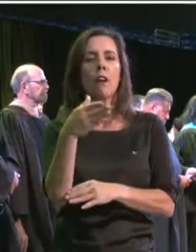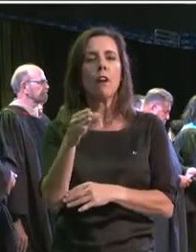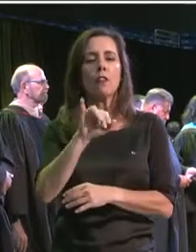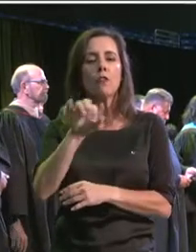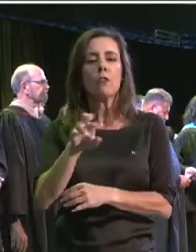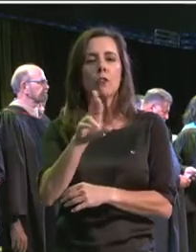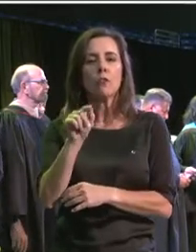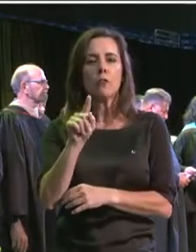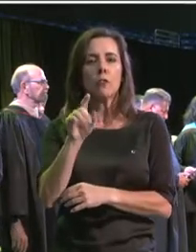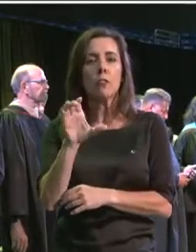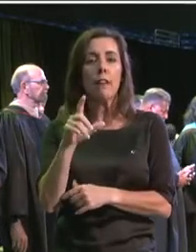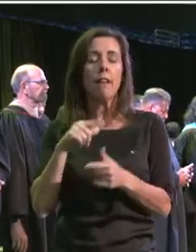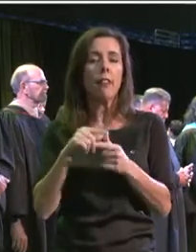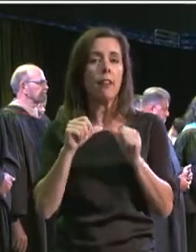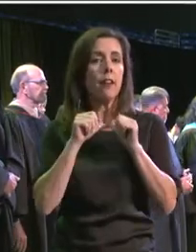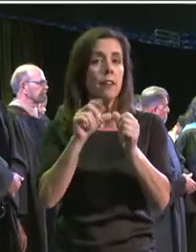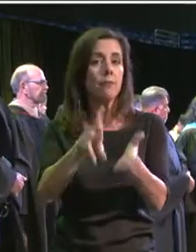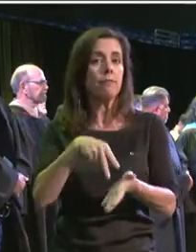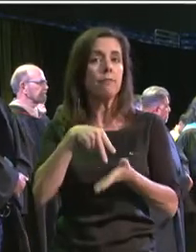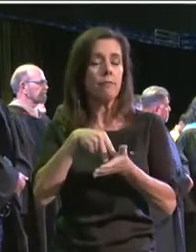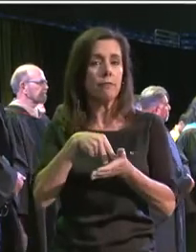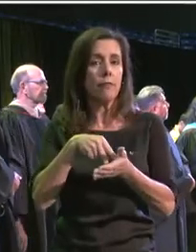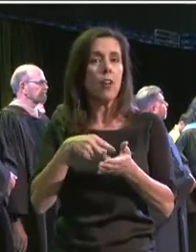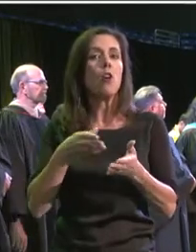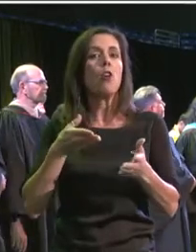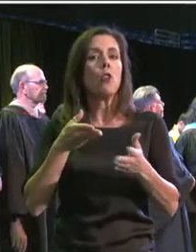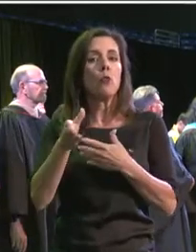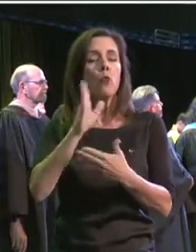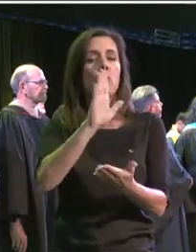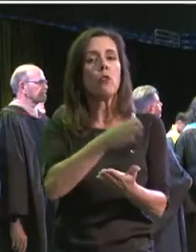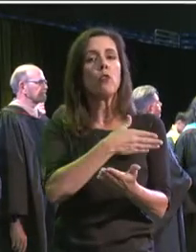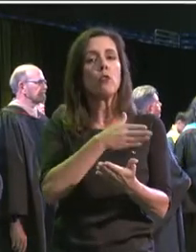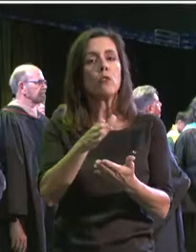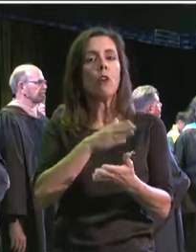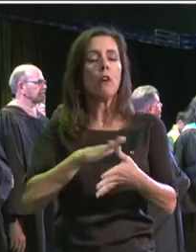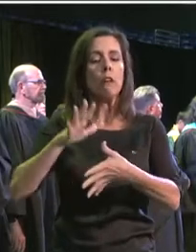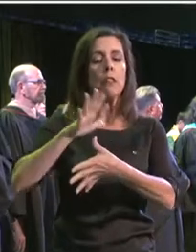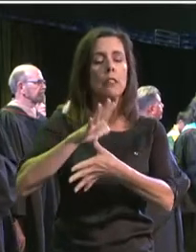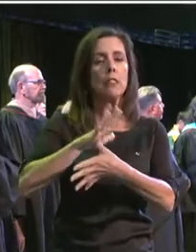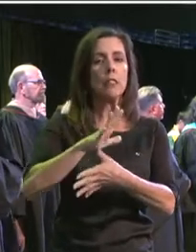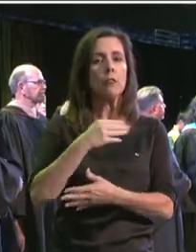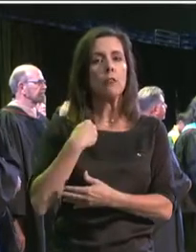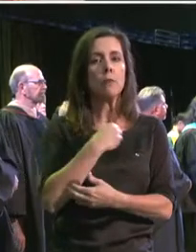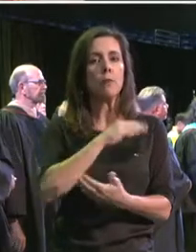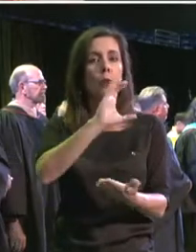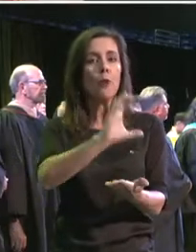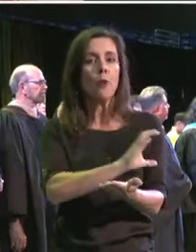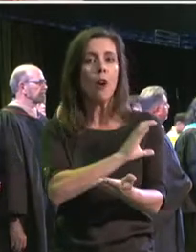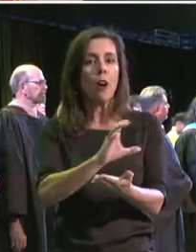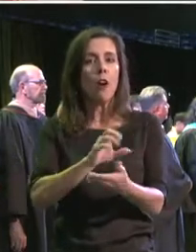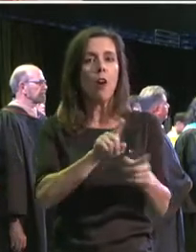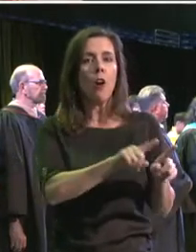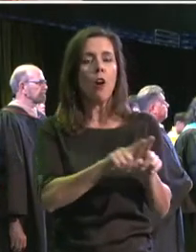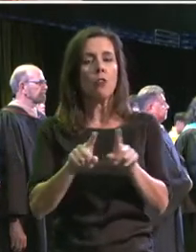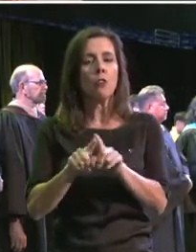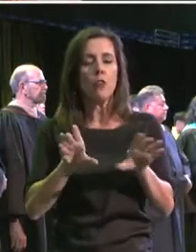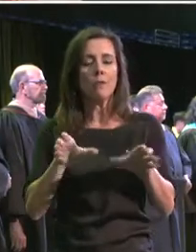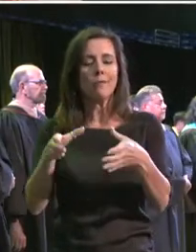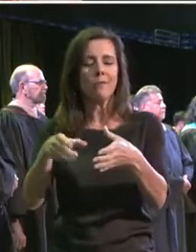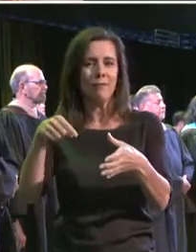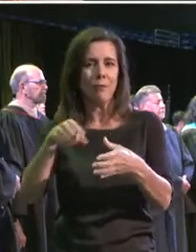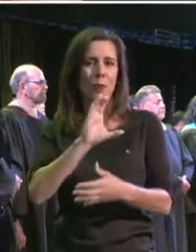Please remain standing for the Star Spangled Banner sung by our senior members of the Cypress Falls Choir in addition to our chamber choir.